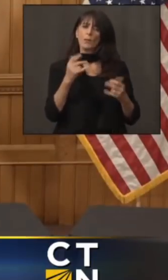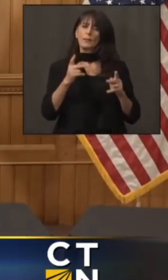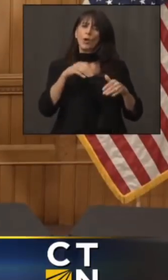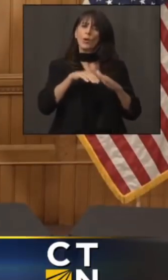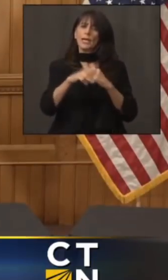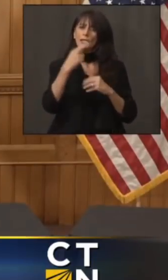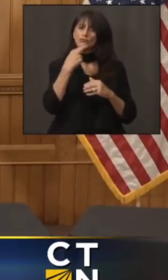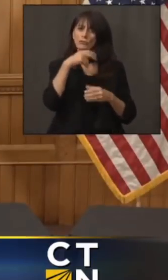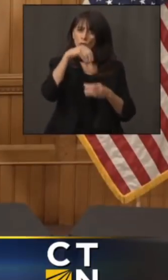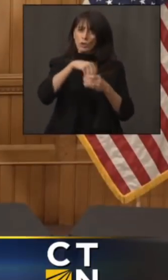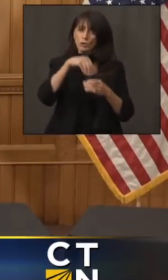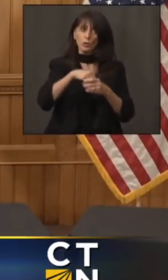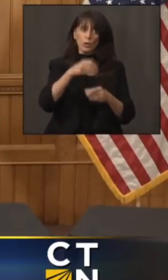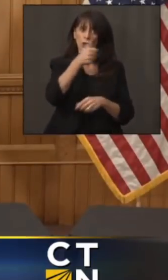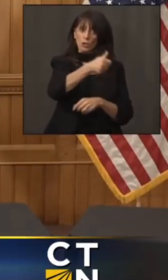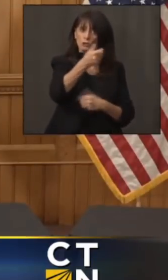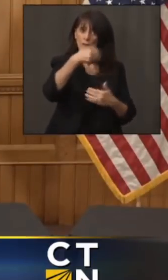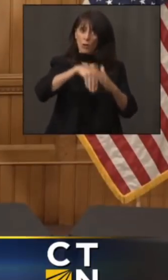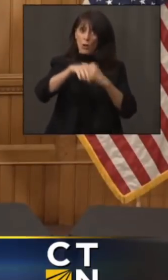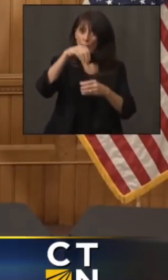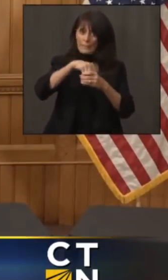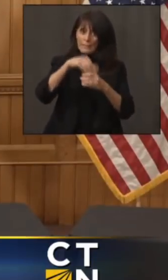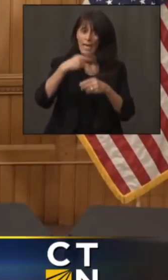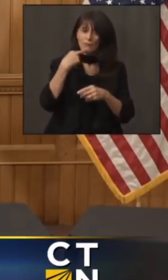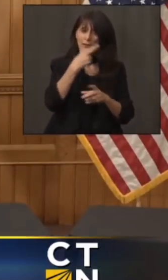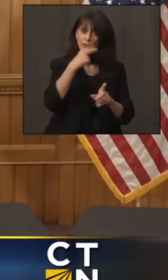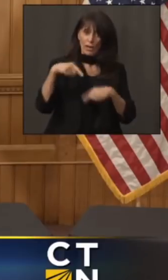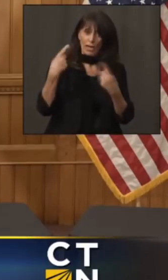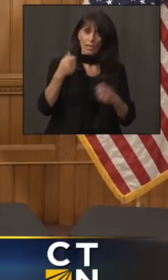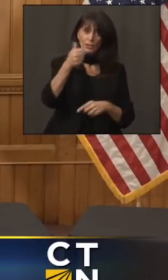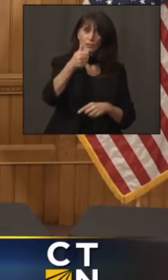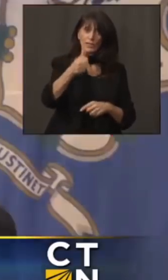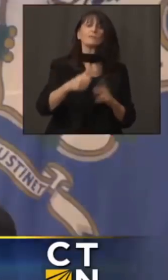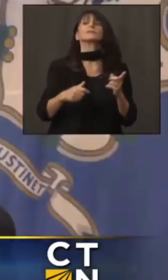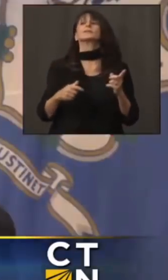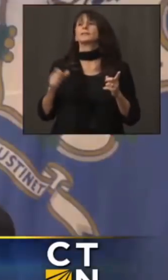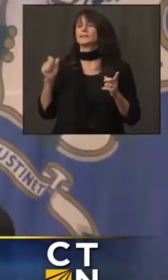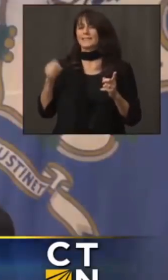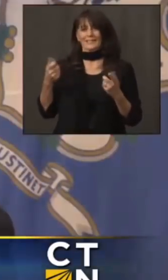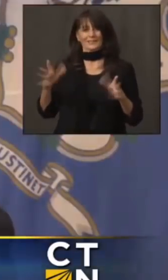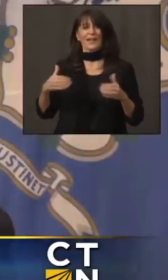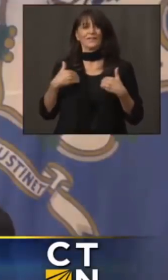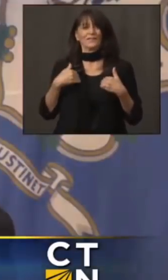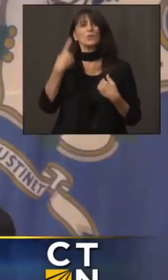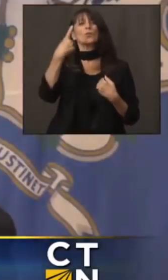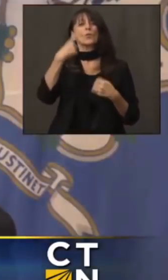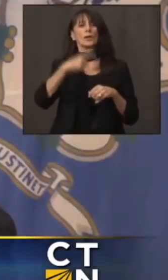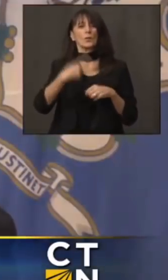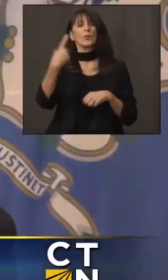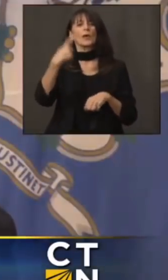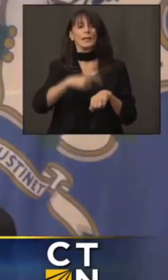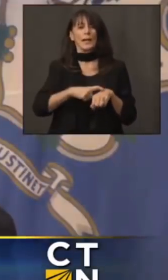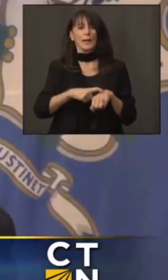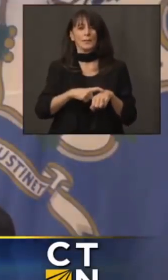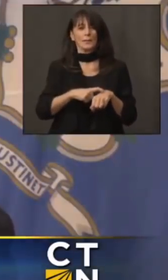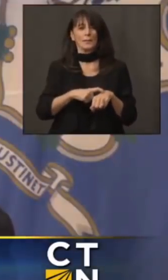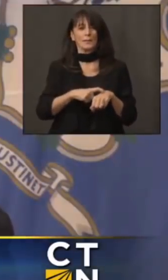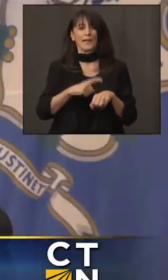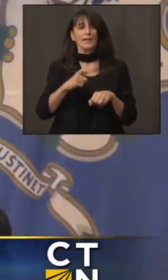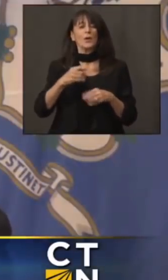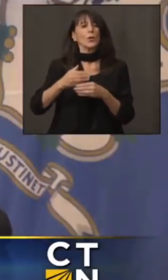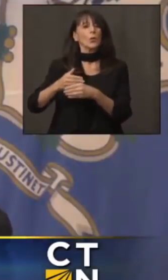you personally eaten indoors at a restaurant? I have, yep, once, next to a really big